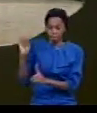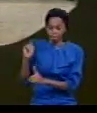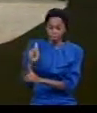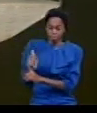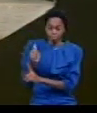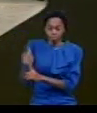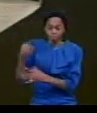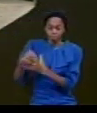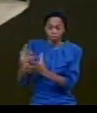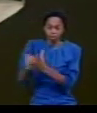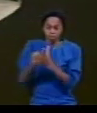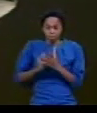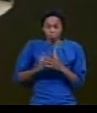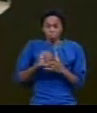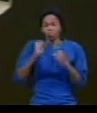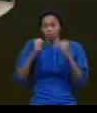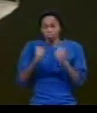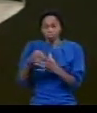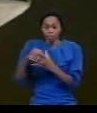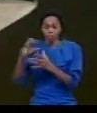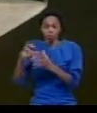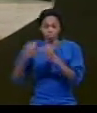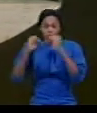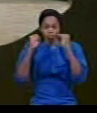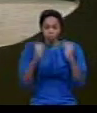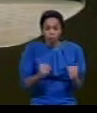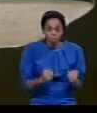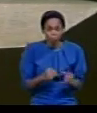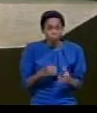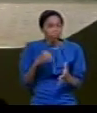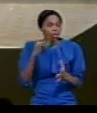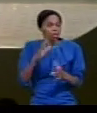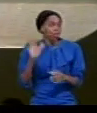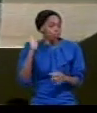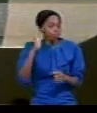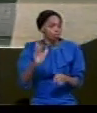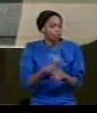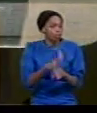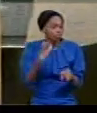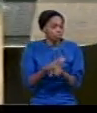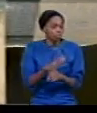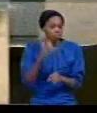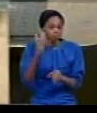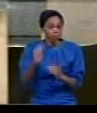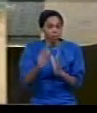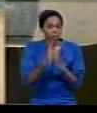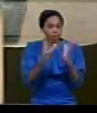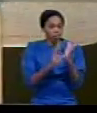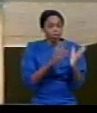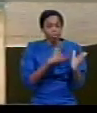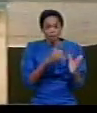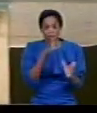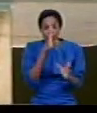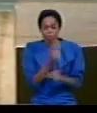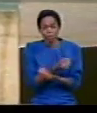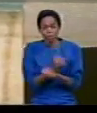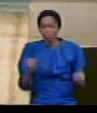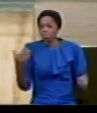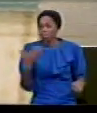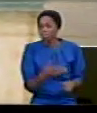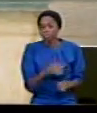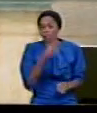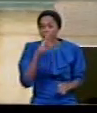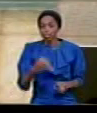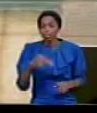own strength, in his own power, he will fulfill the law and be saved. There's judgment